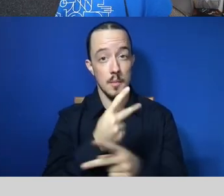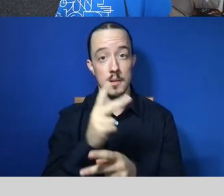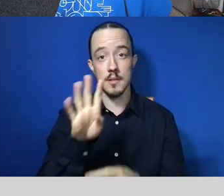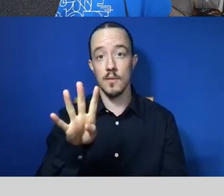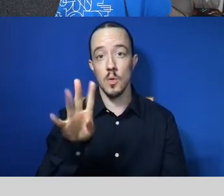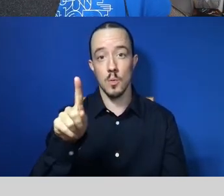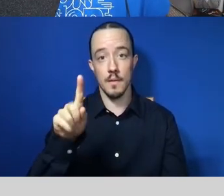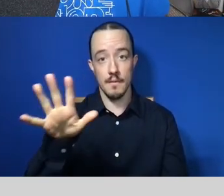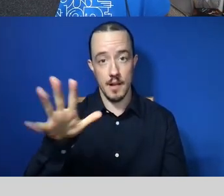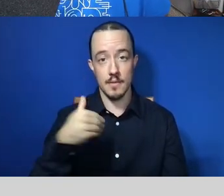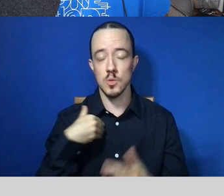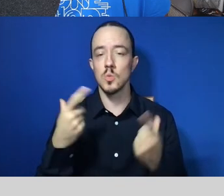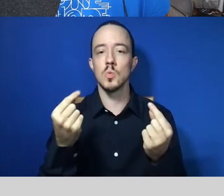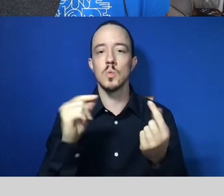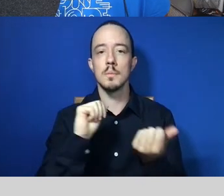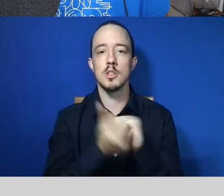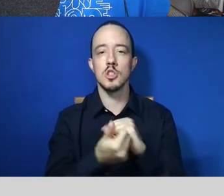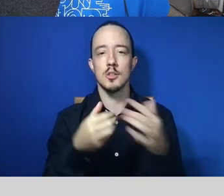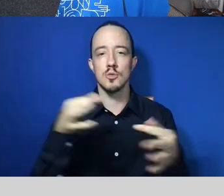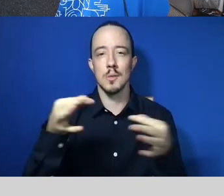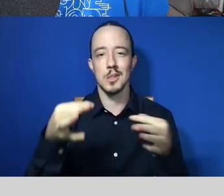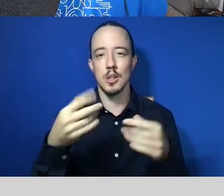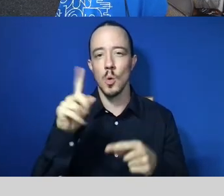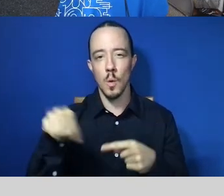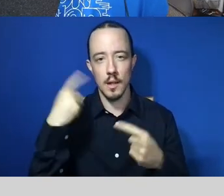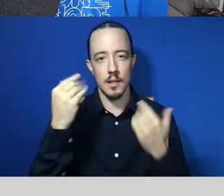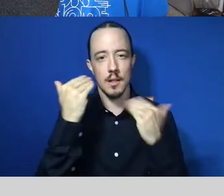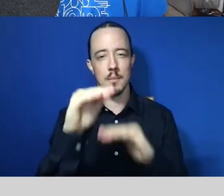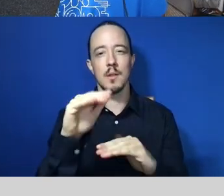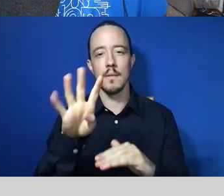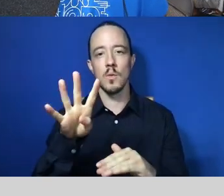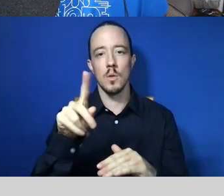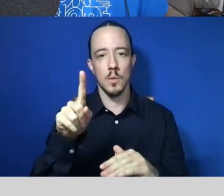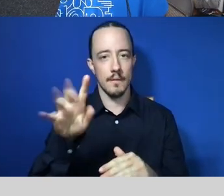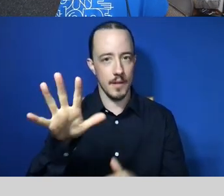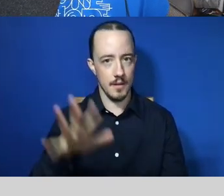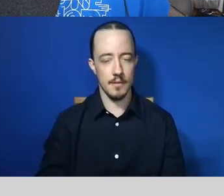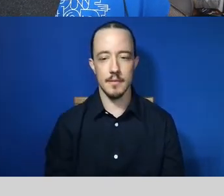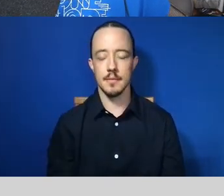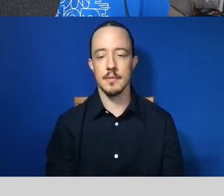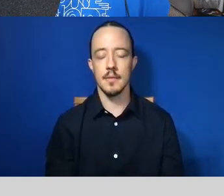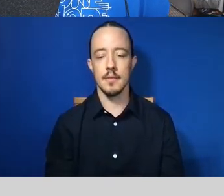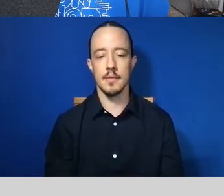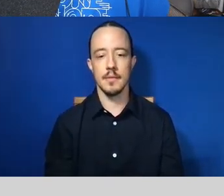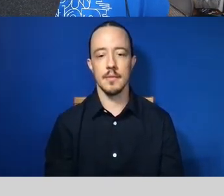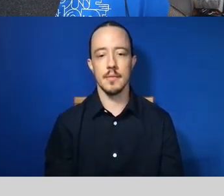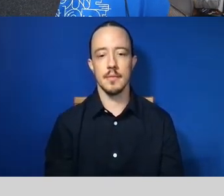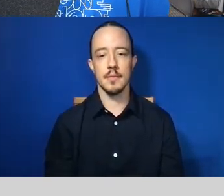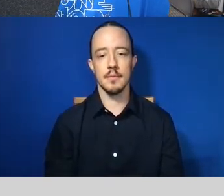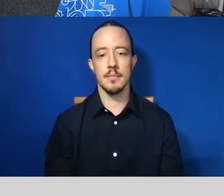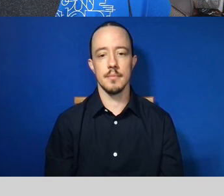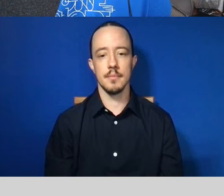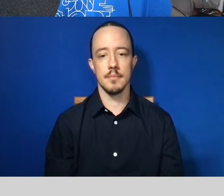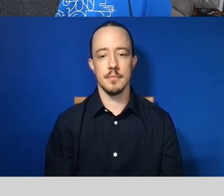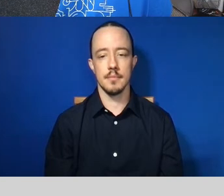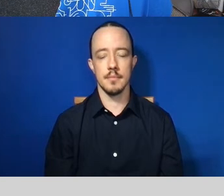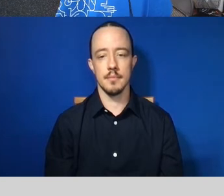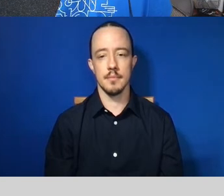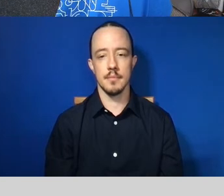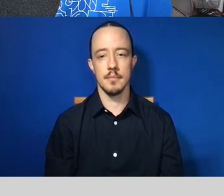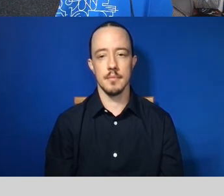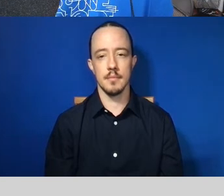We know the call type is a 415, so what we'll do is we'll change the description, and we'll just do the call type 415.